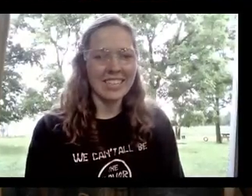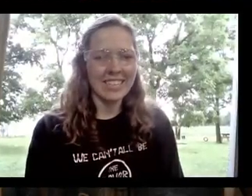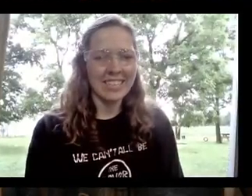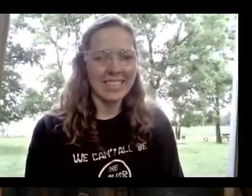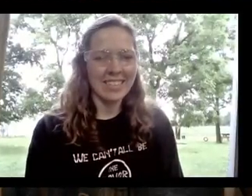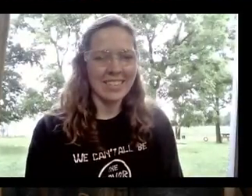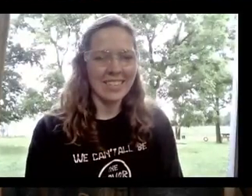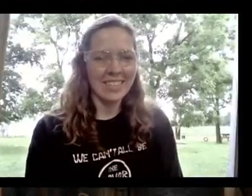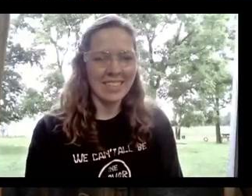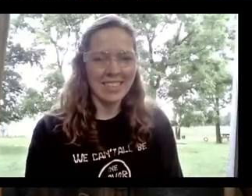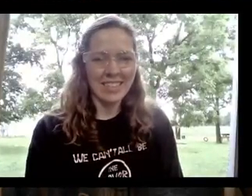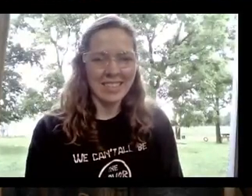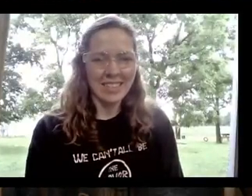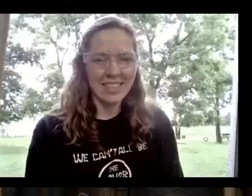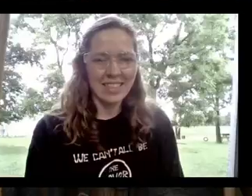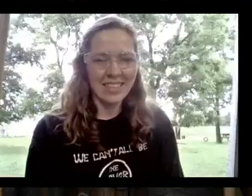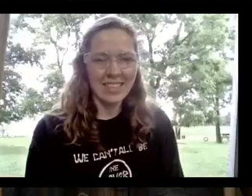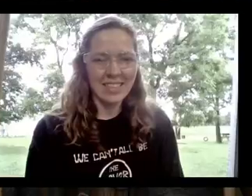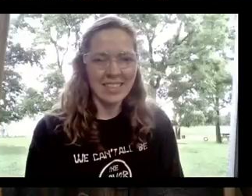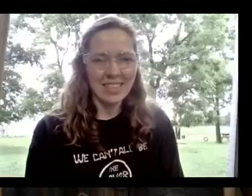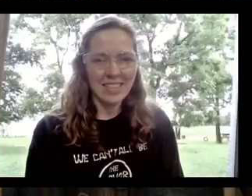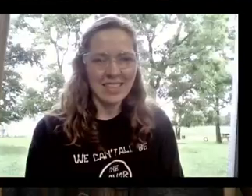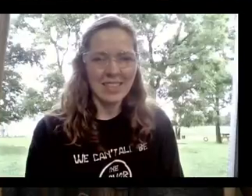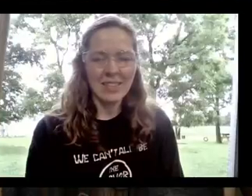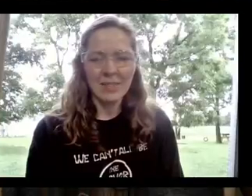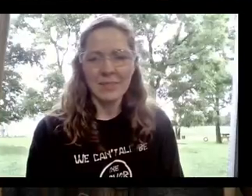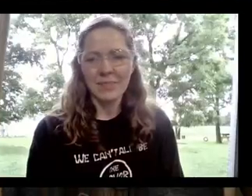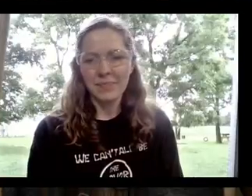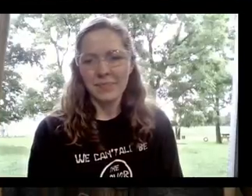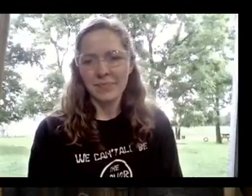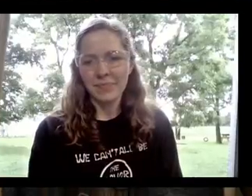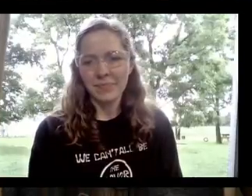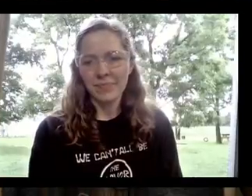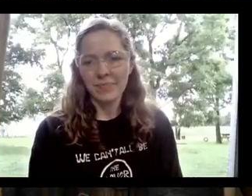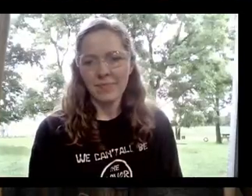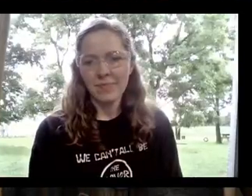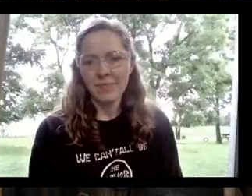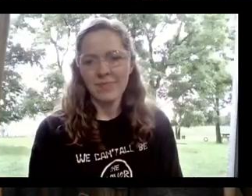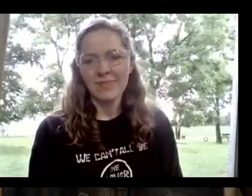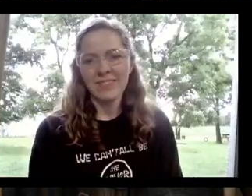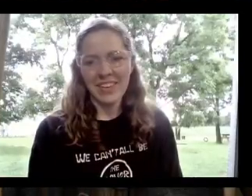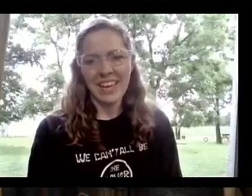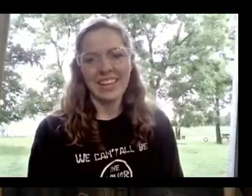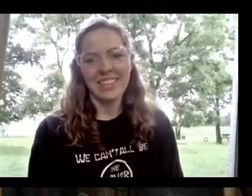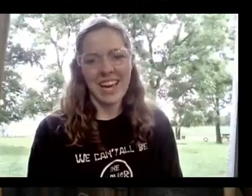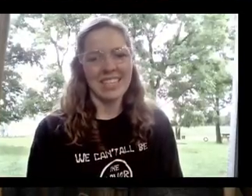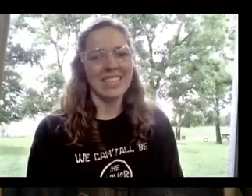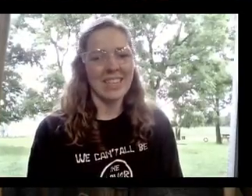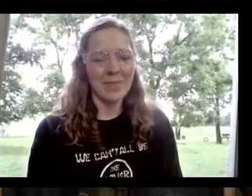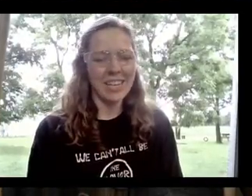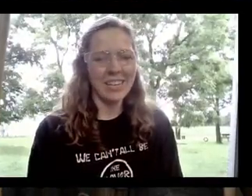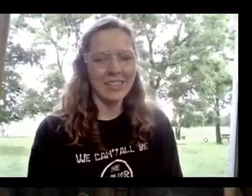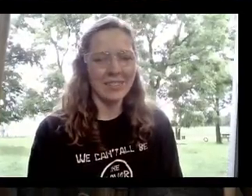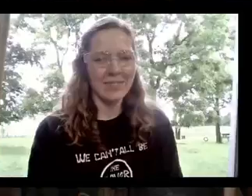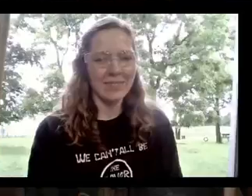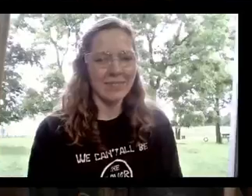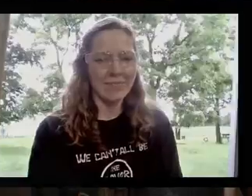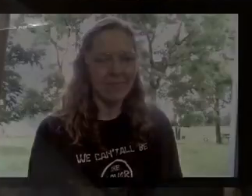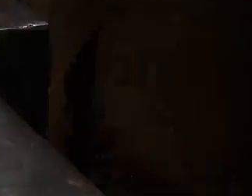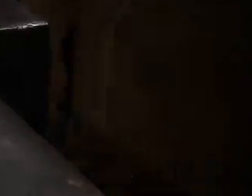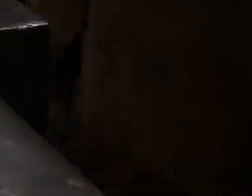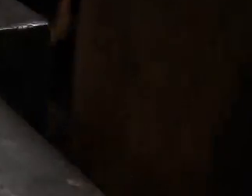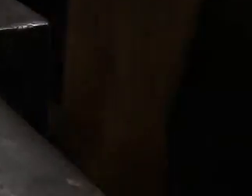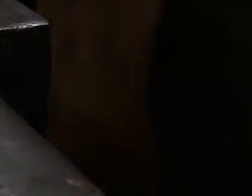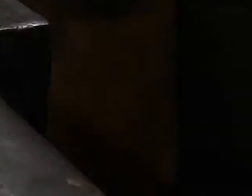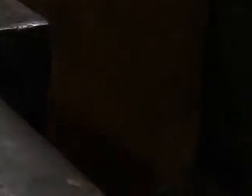good. It's almost at the temp now that I can go ahead and bump it up. You ready? Yes, I'm ready. All right,